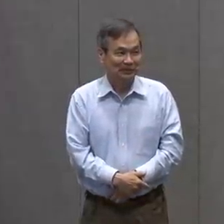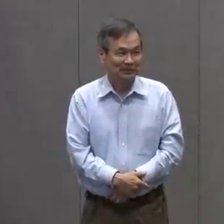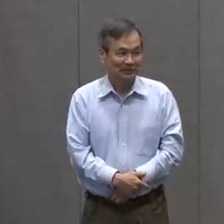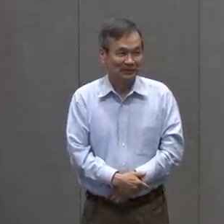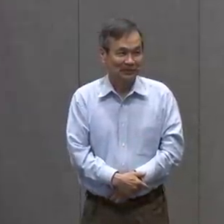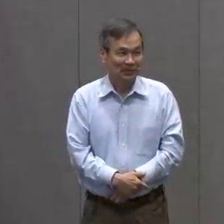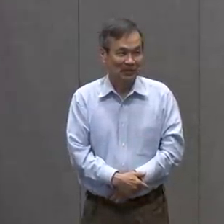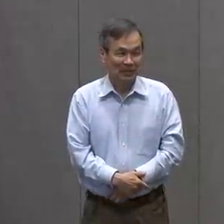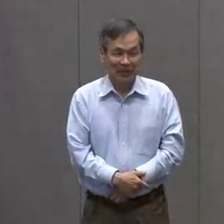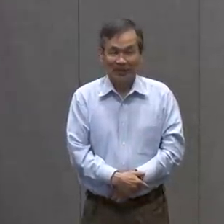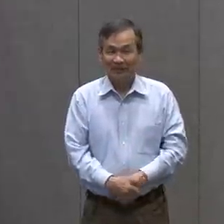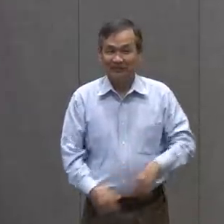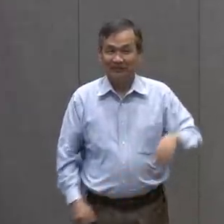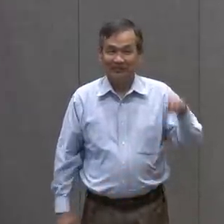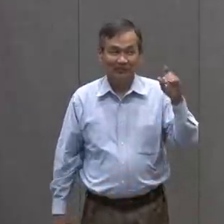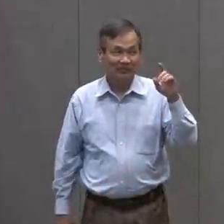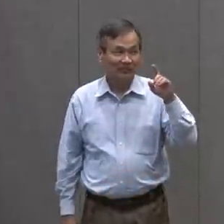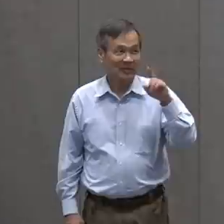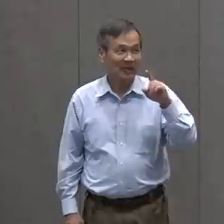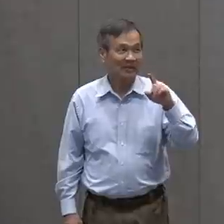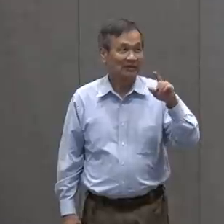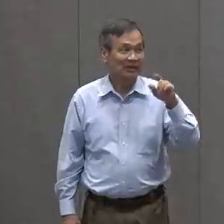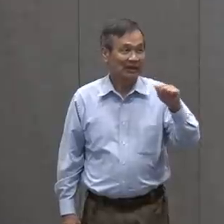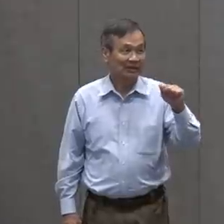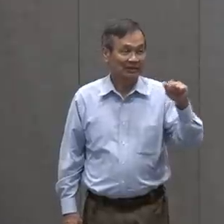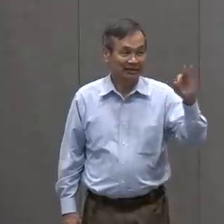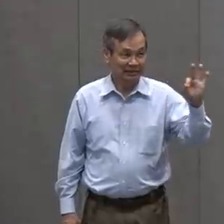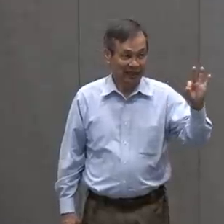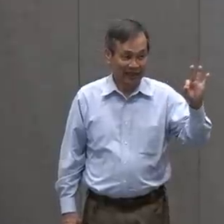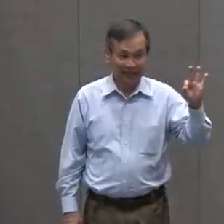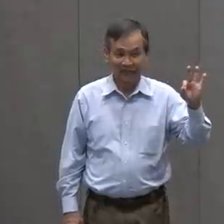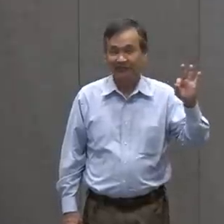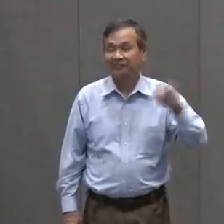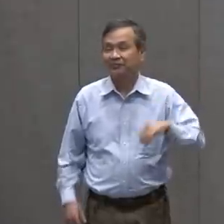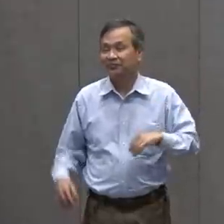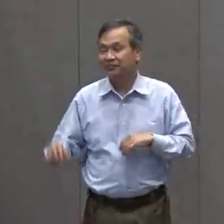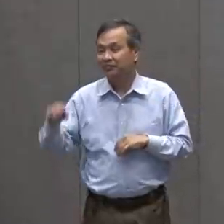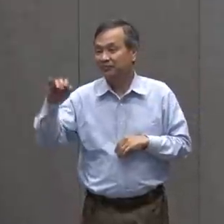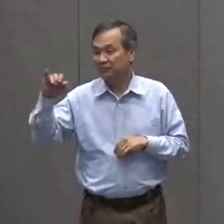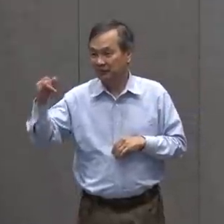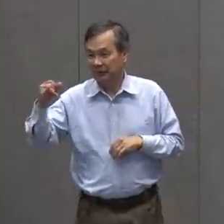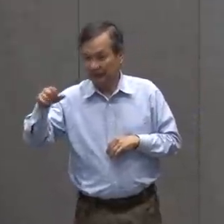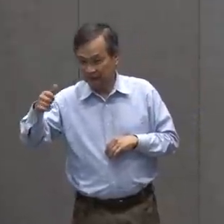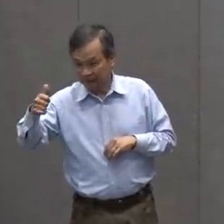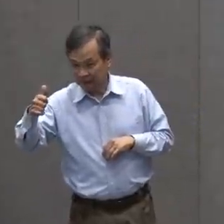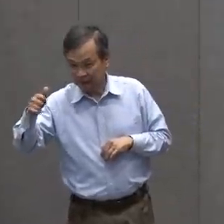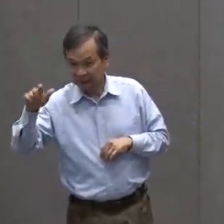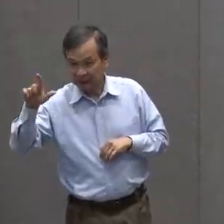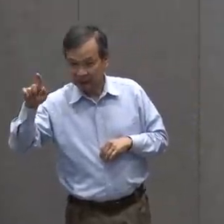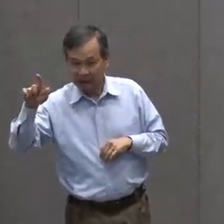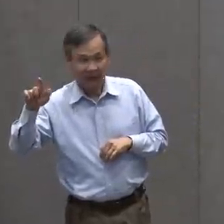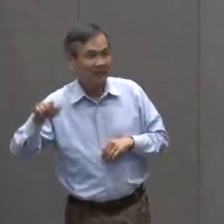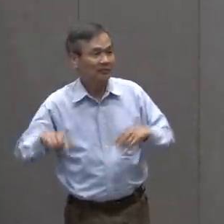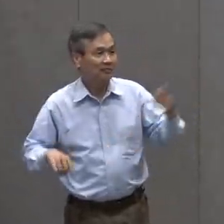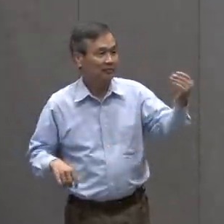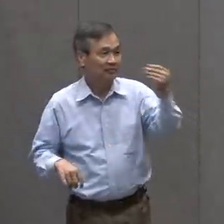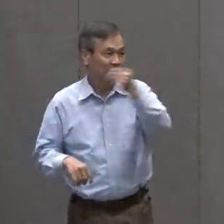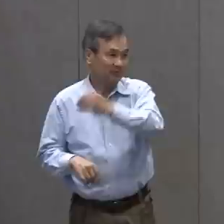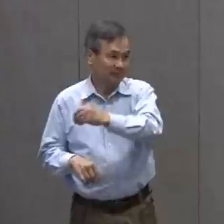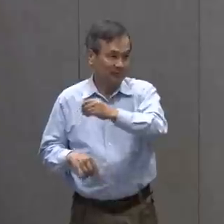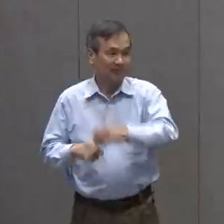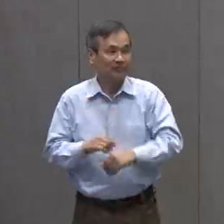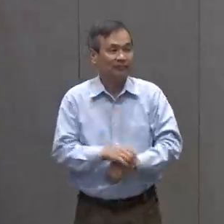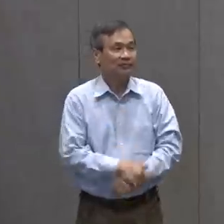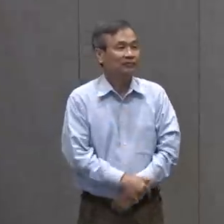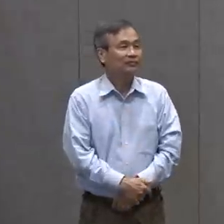All right. I have an ace and an 8, 9. And I have a jack and a 10, which is 21. I can already tell I lost that